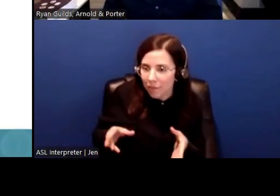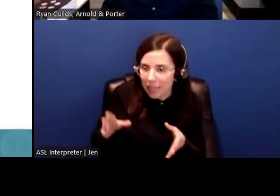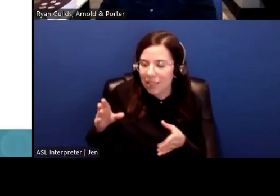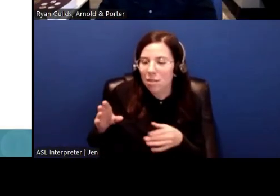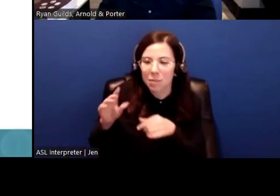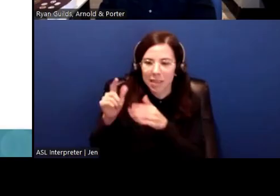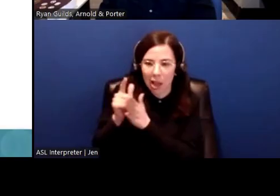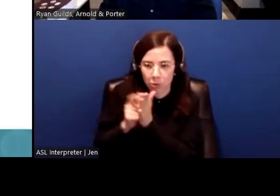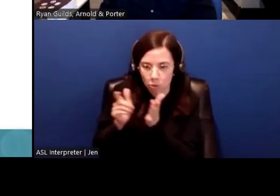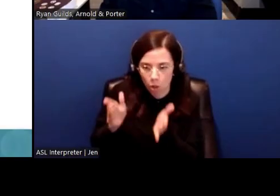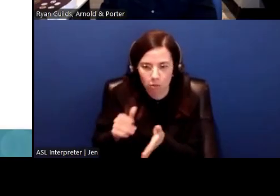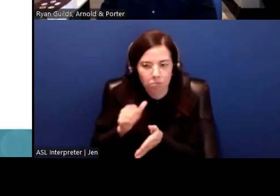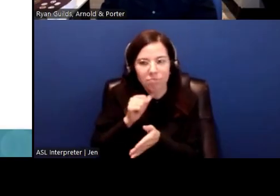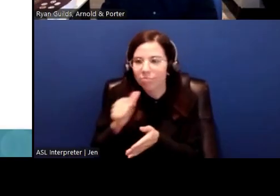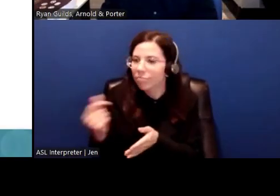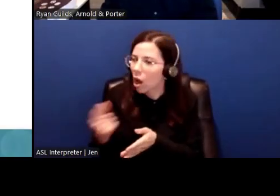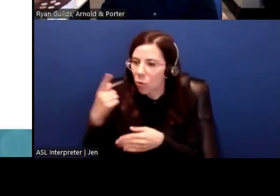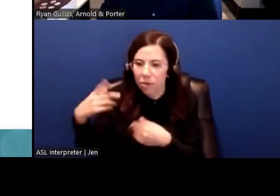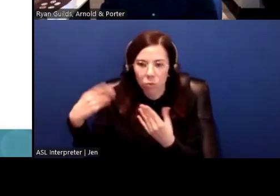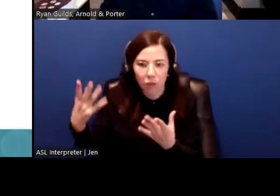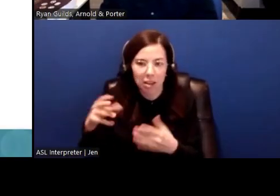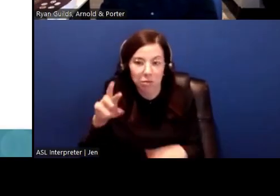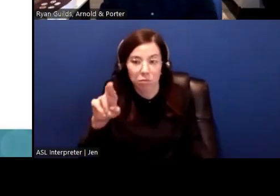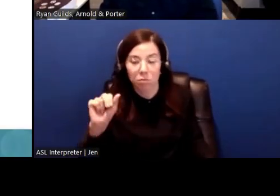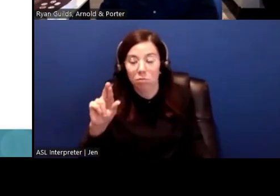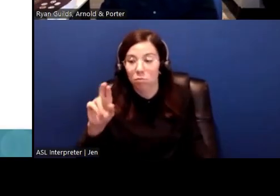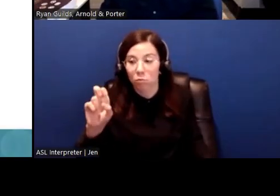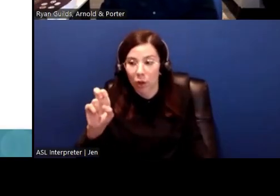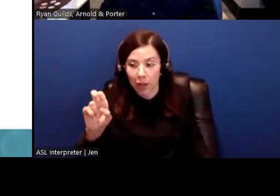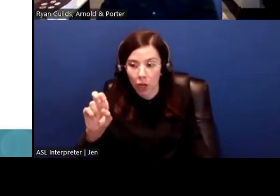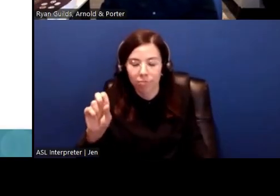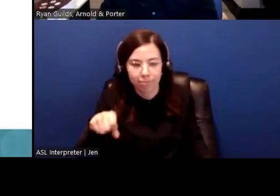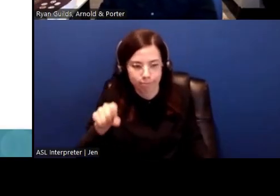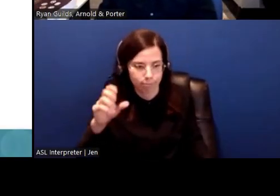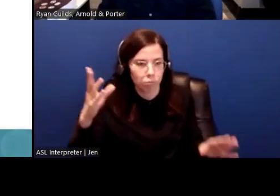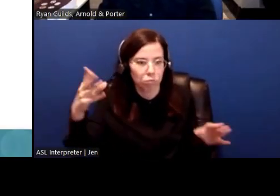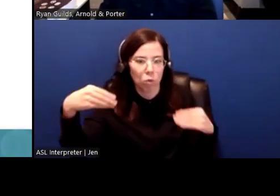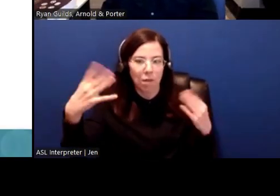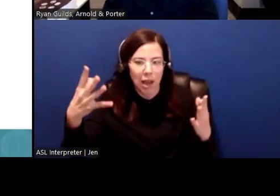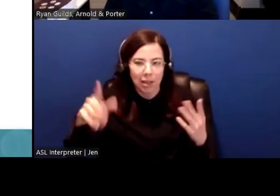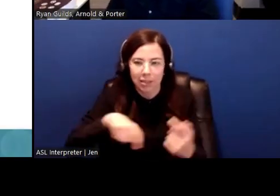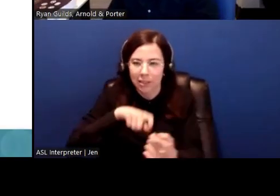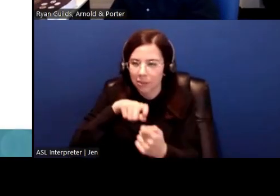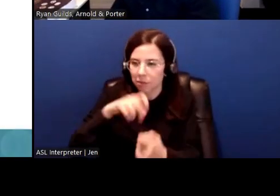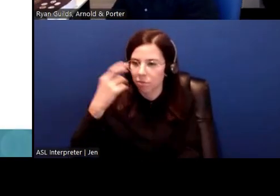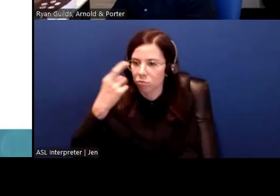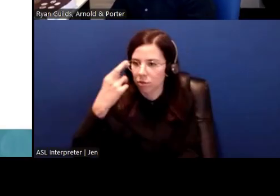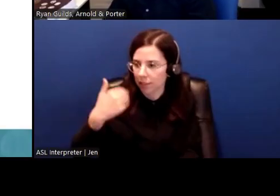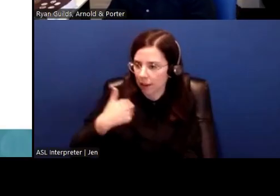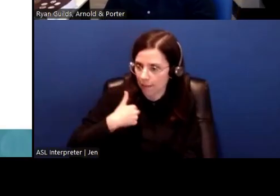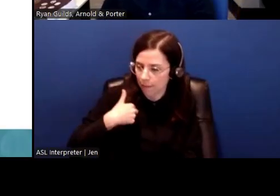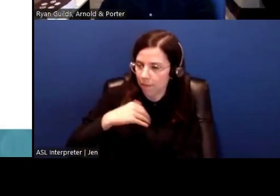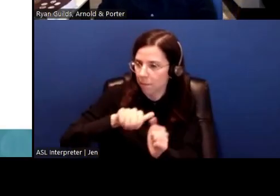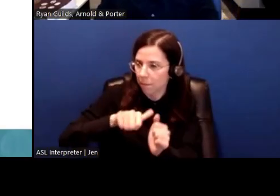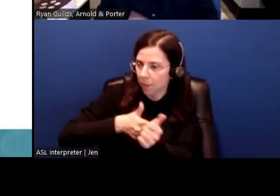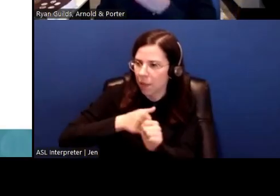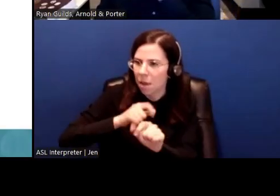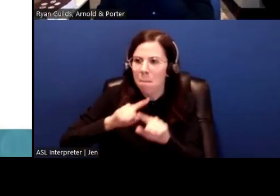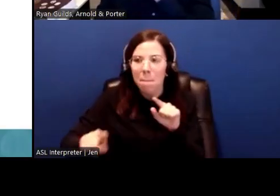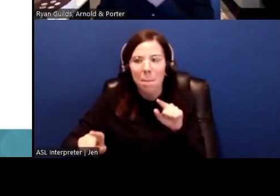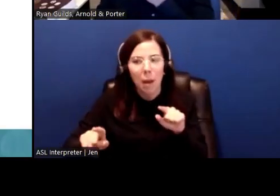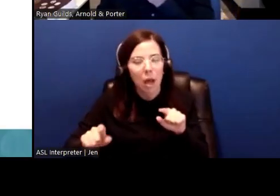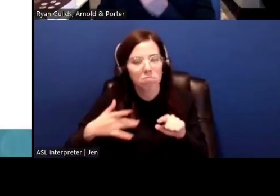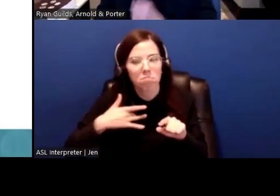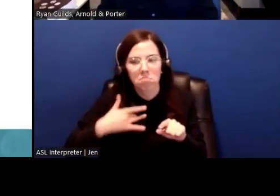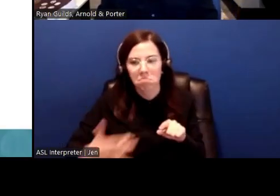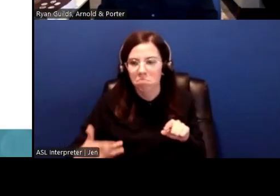provided. I have had rare circumstances where it has been provided for a very specific reason, but it is extremely